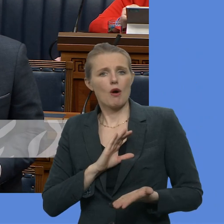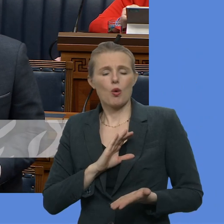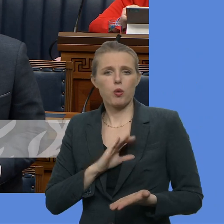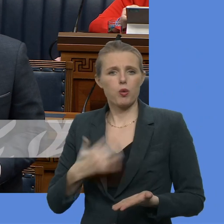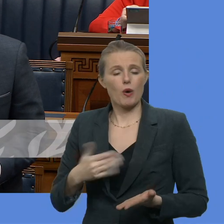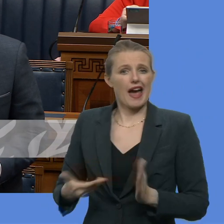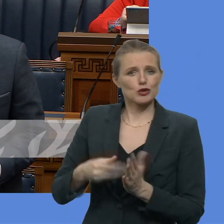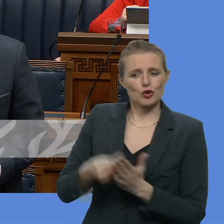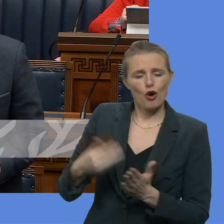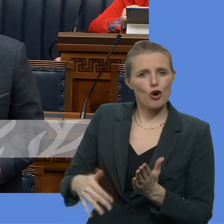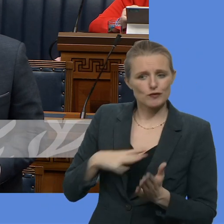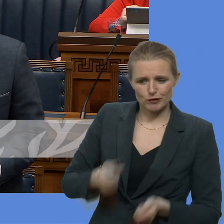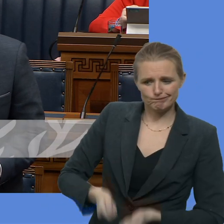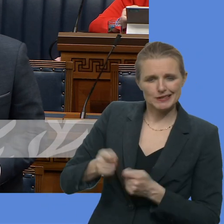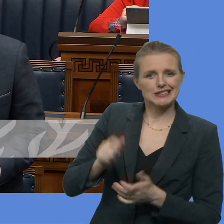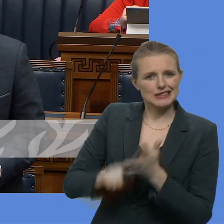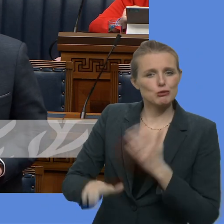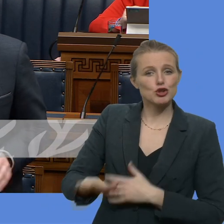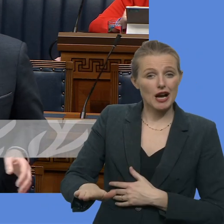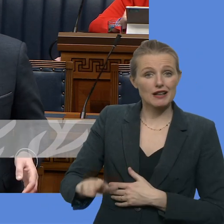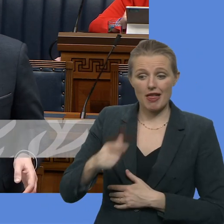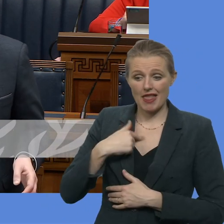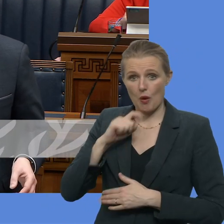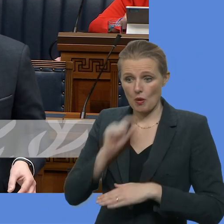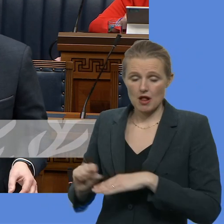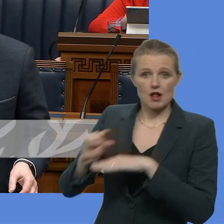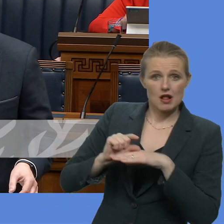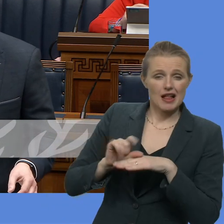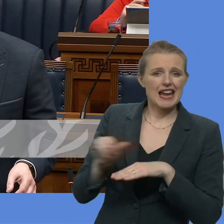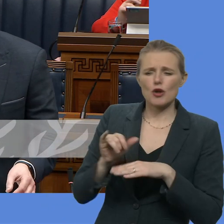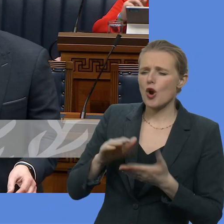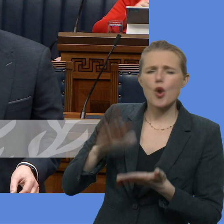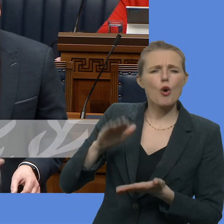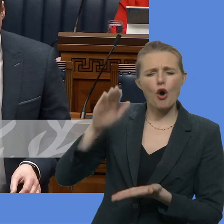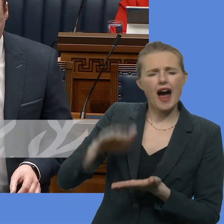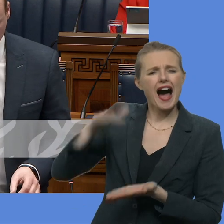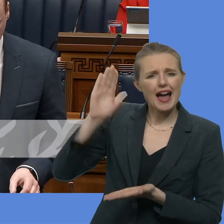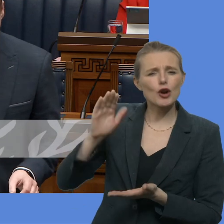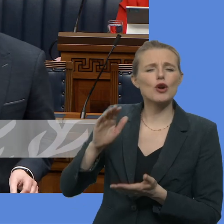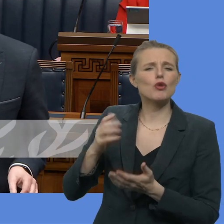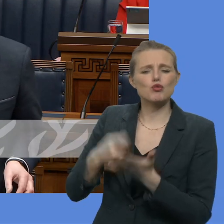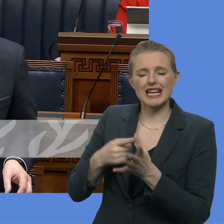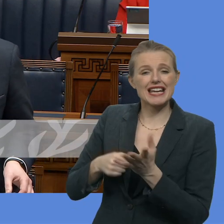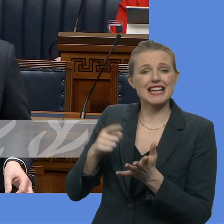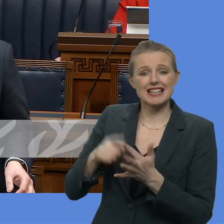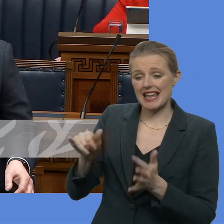child, and the disabled child edition will be paid at either a lower or higher rate, and the lower rate is